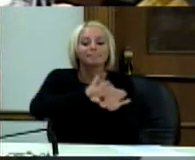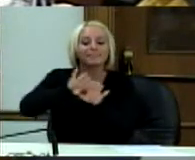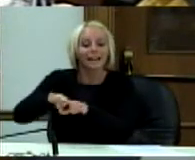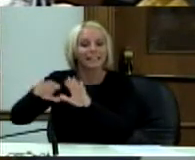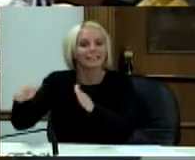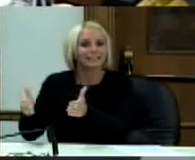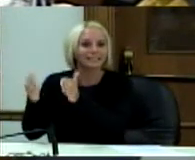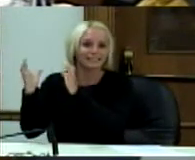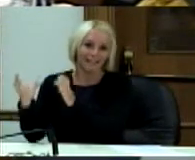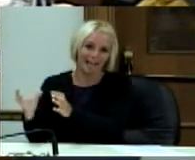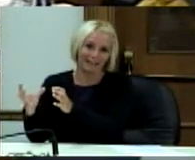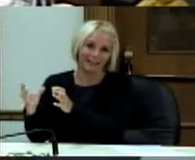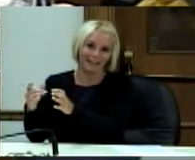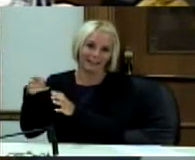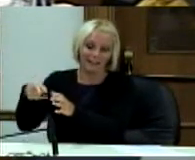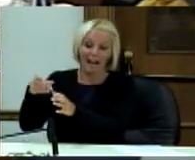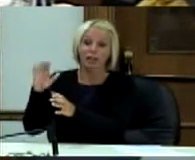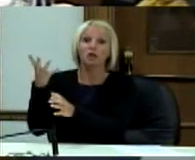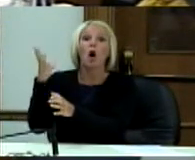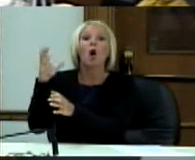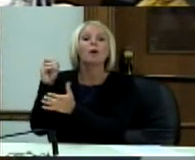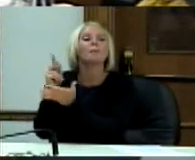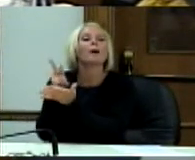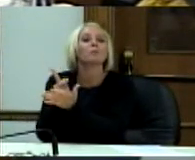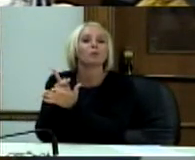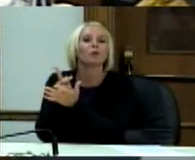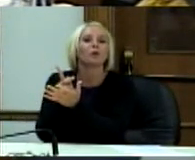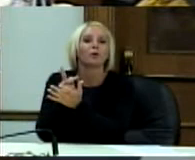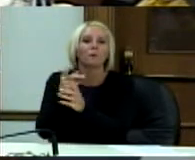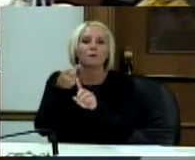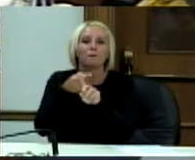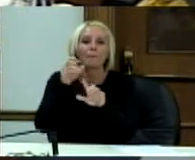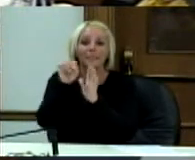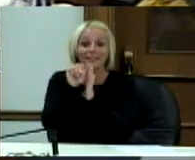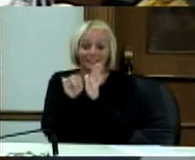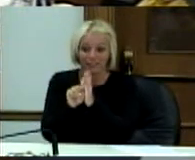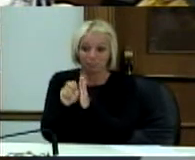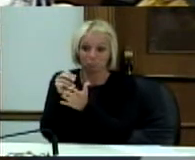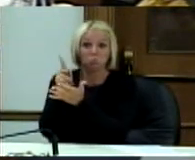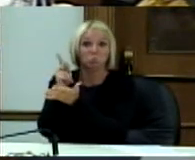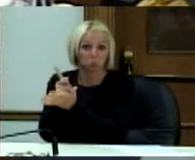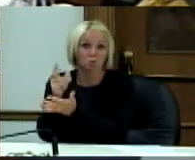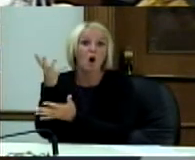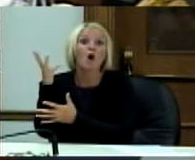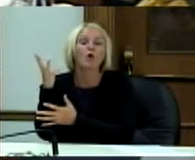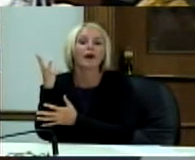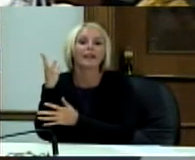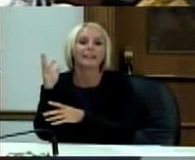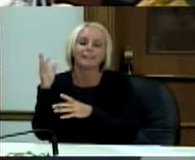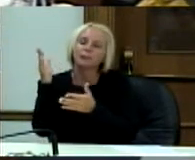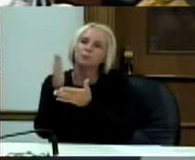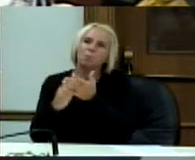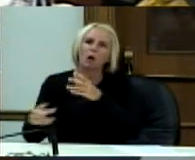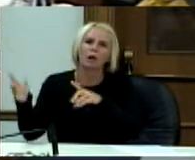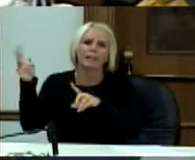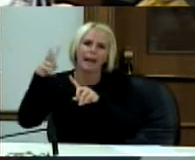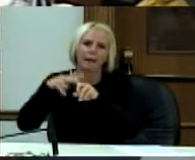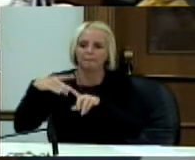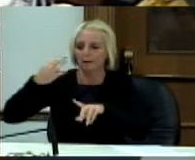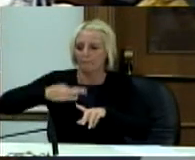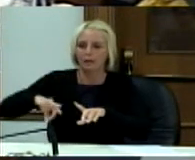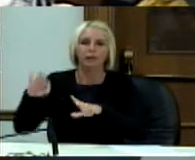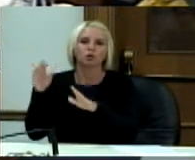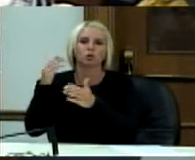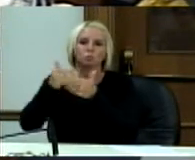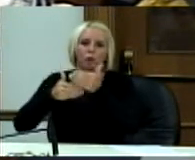we can set aside from, and has already been approved by the state for us to do this. We have to do that as part of our application process, which we